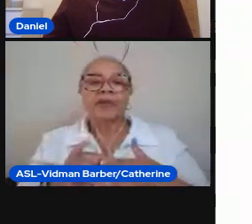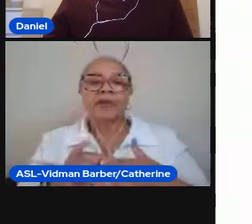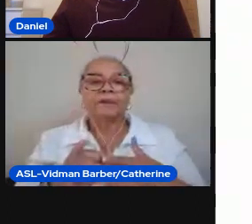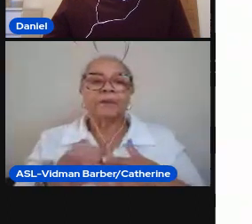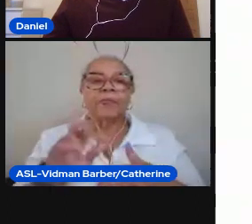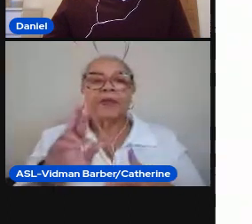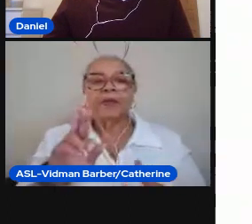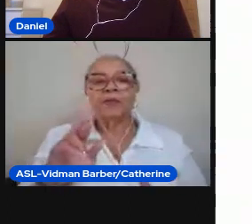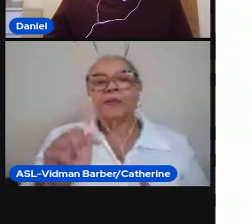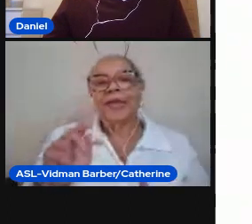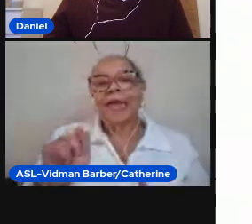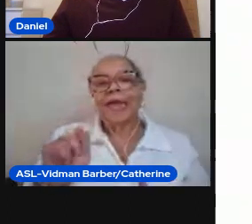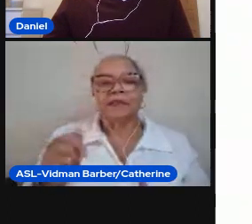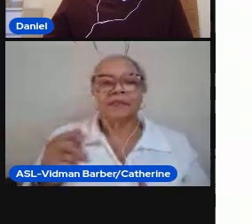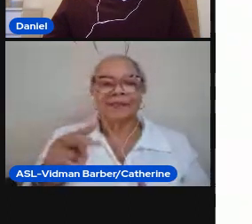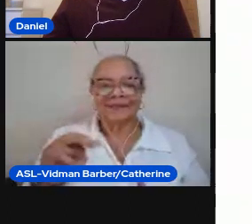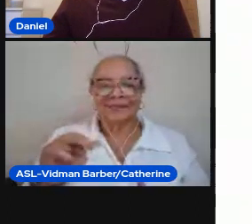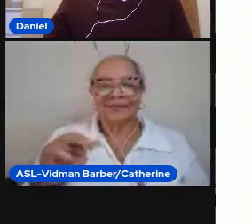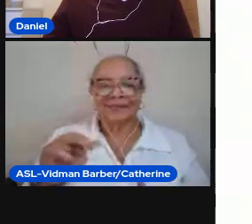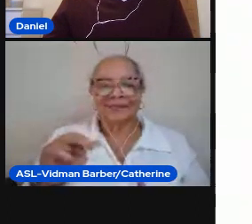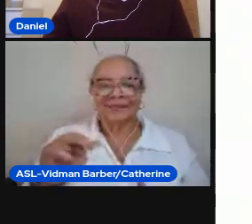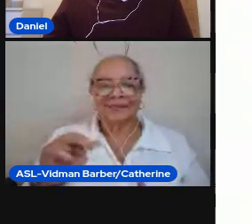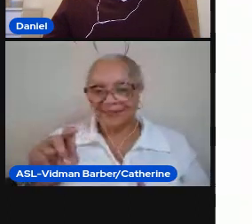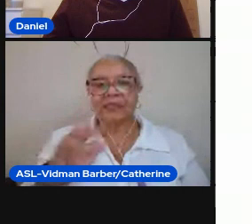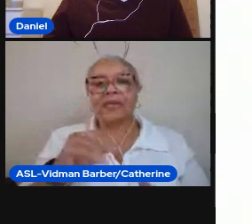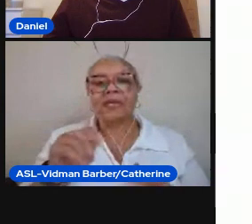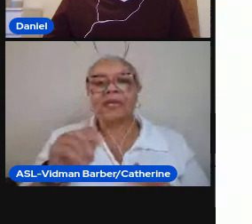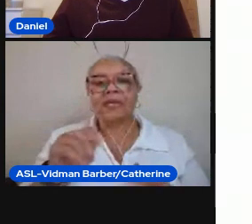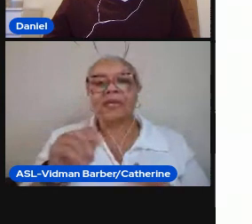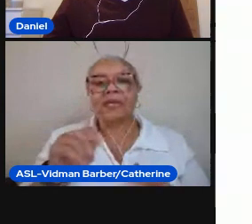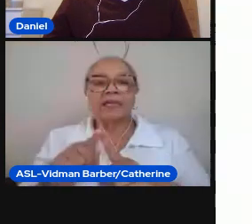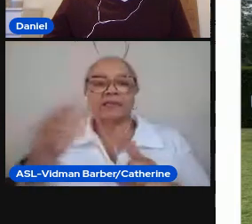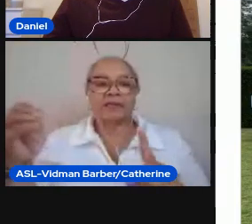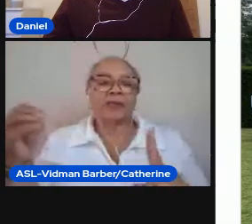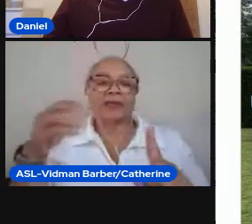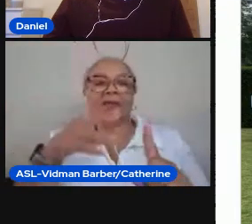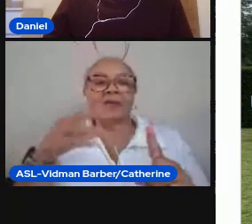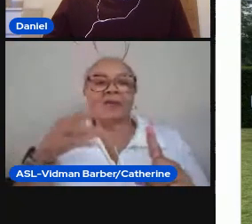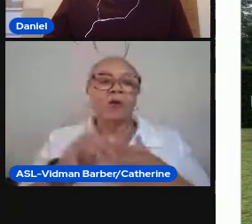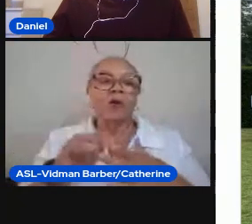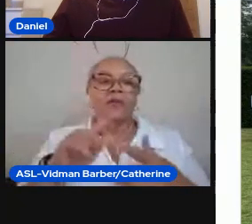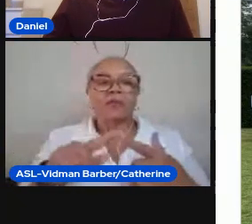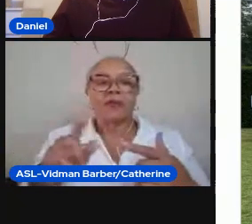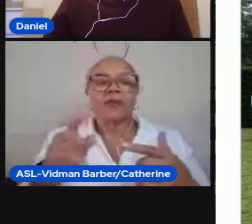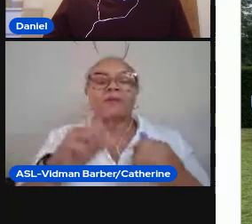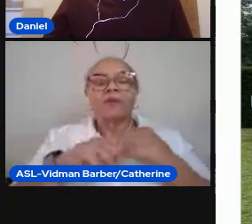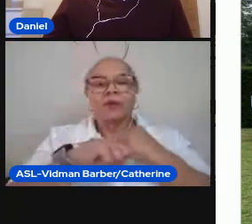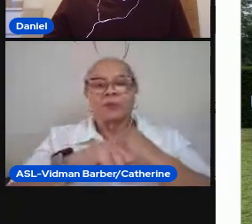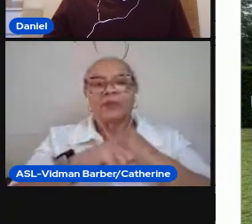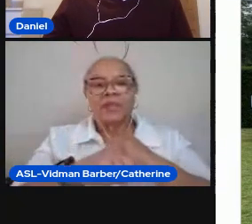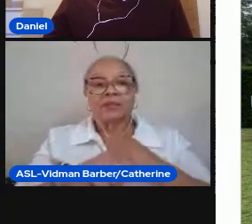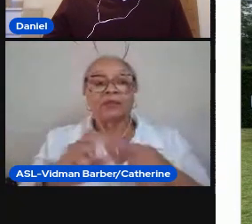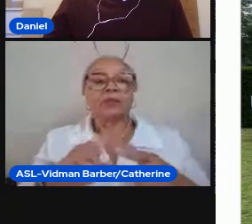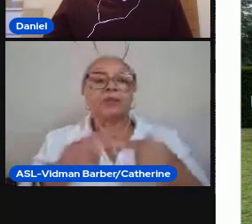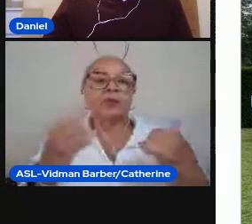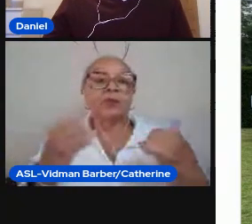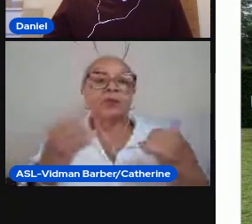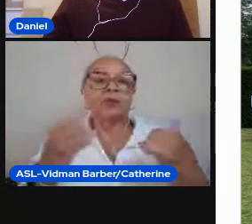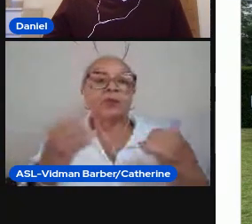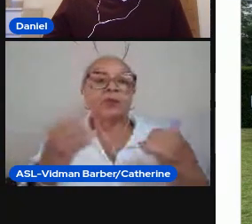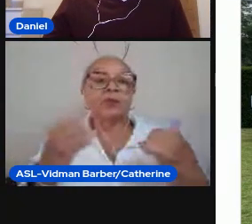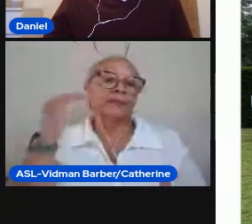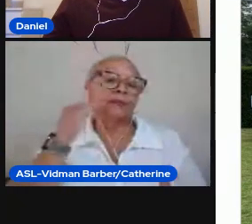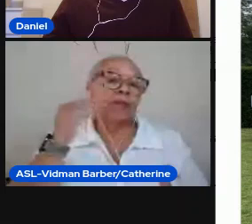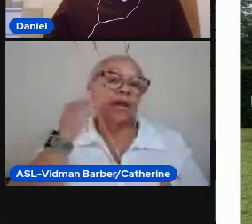a novel vaccine correlate protection. So here, just my acknowledgement. So it's quite a large group